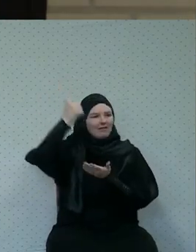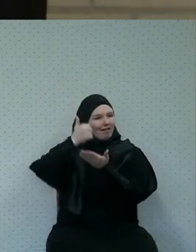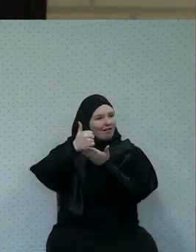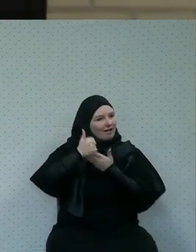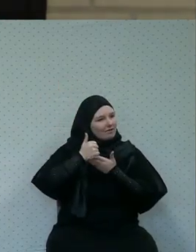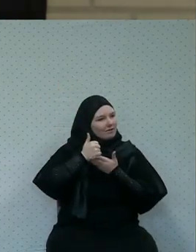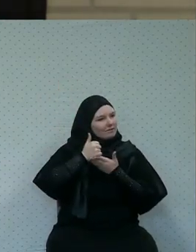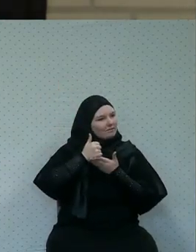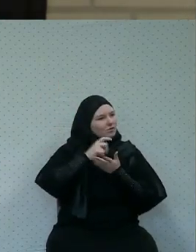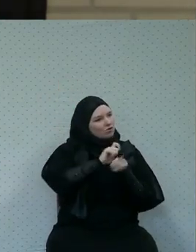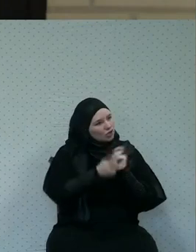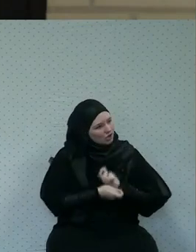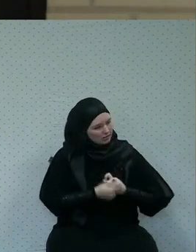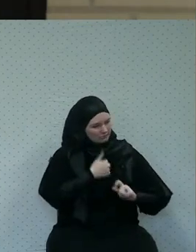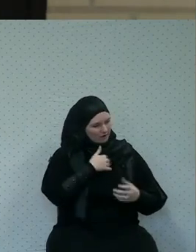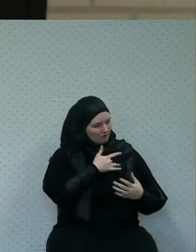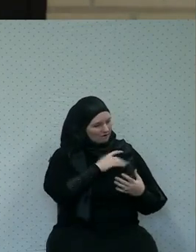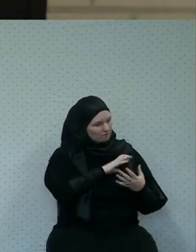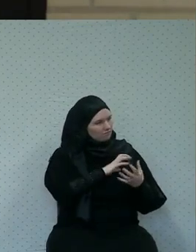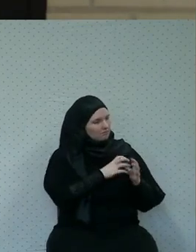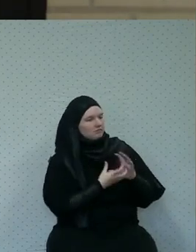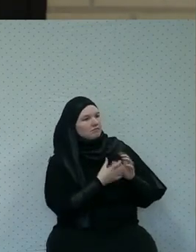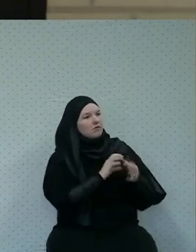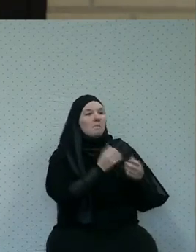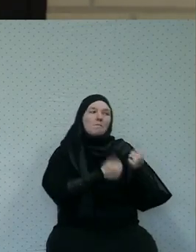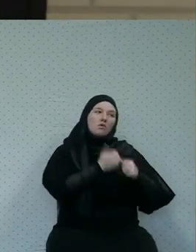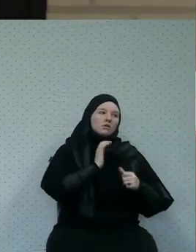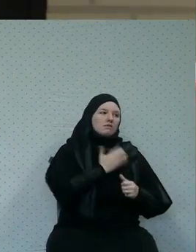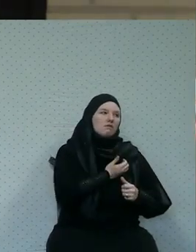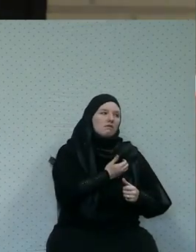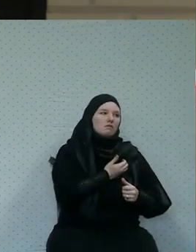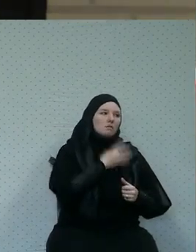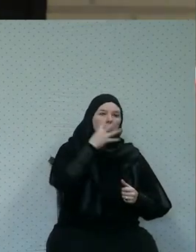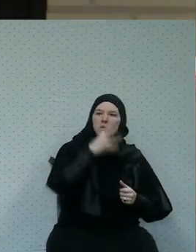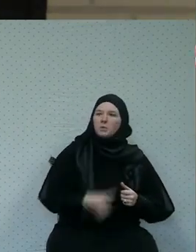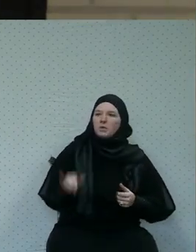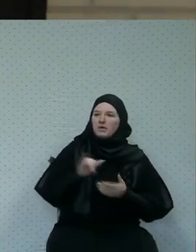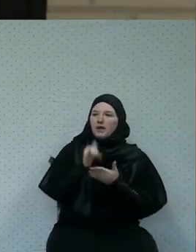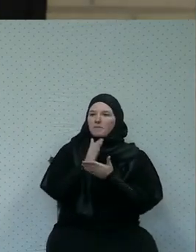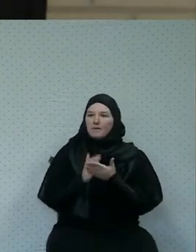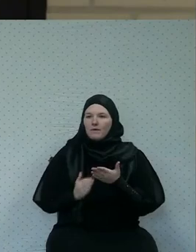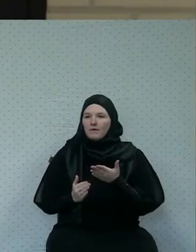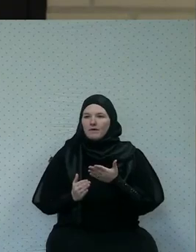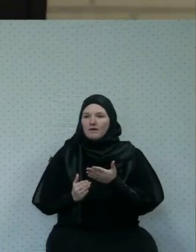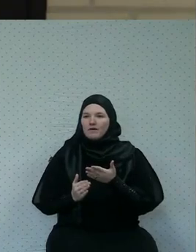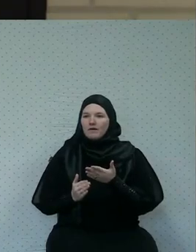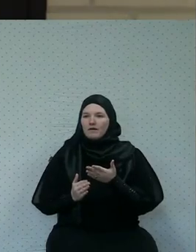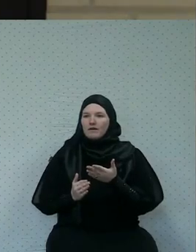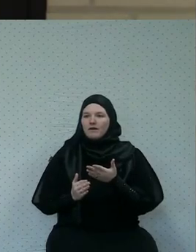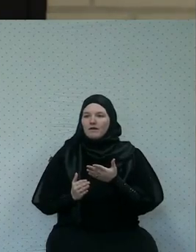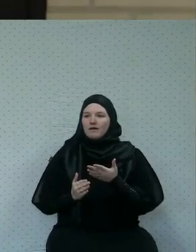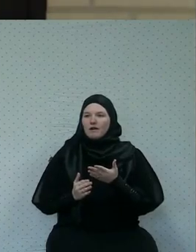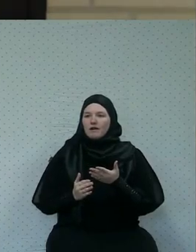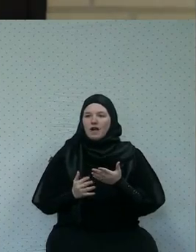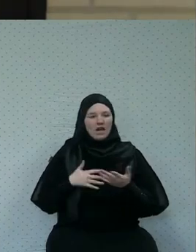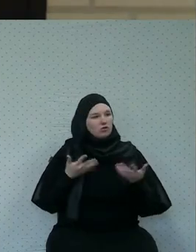to change that person's heart. Most of us, unfortunately, we ignore that and we don't want to